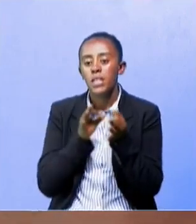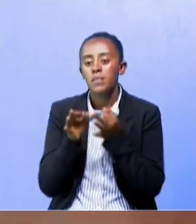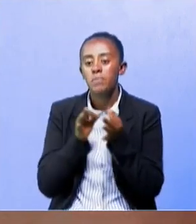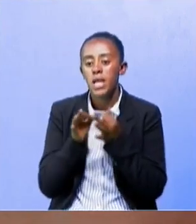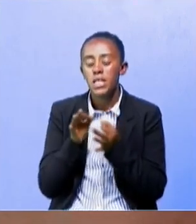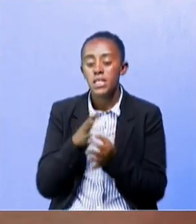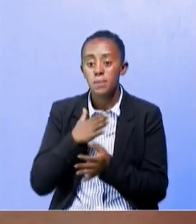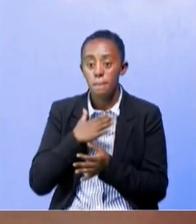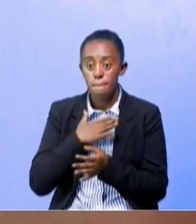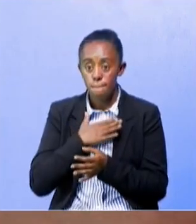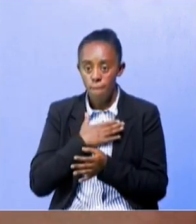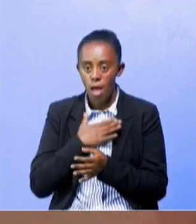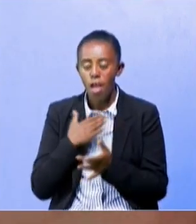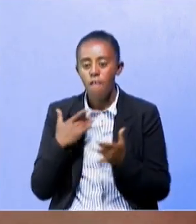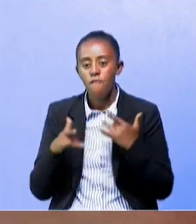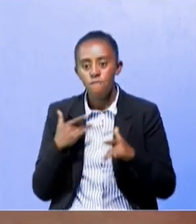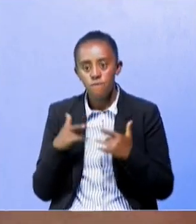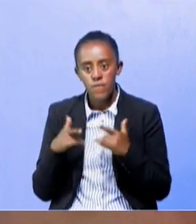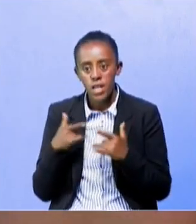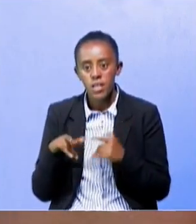my feelings